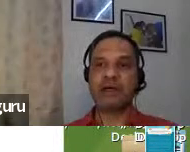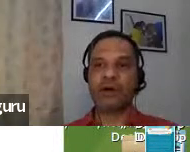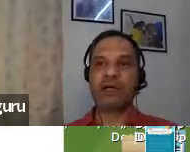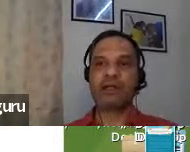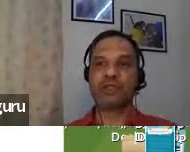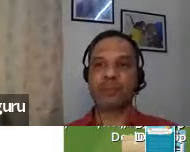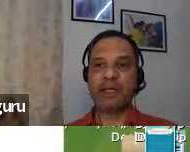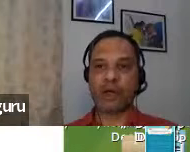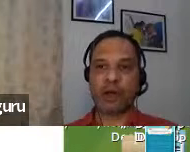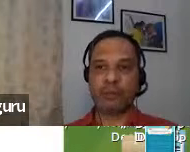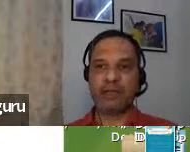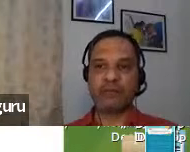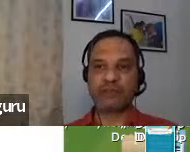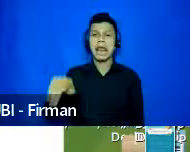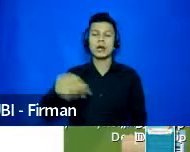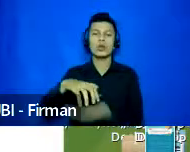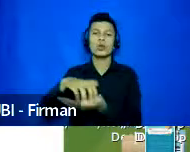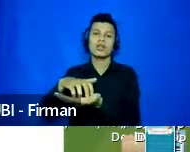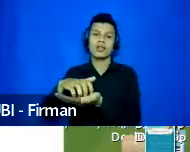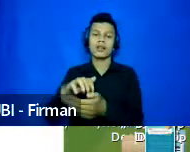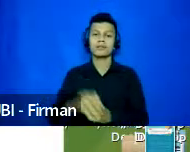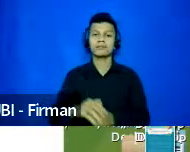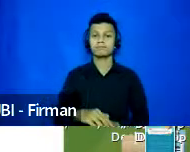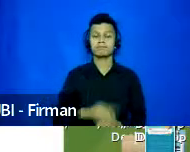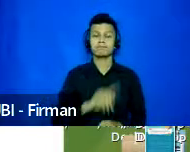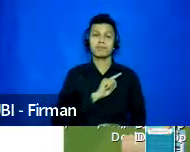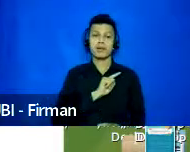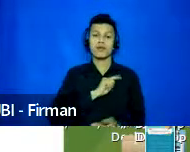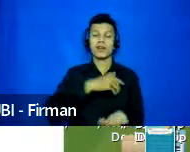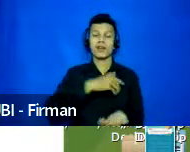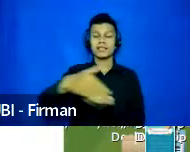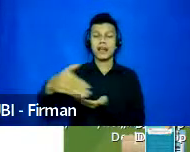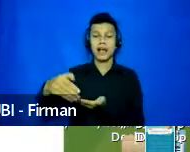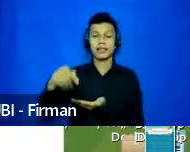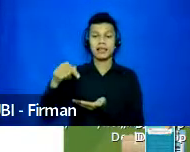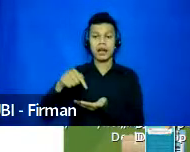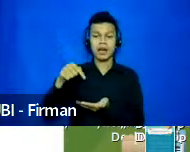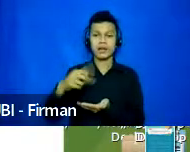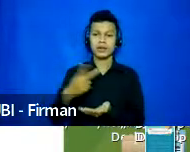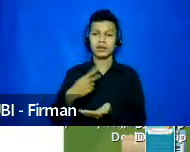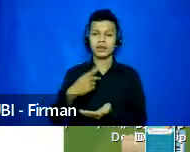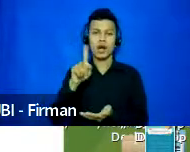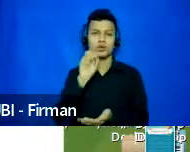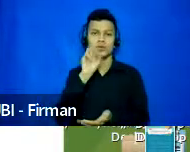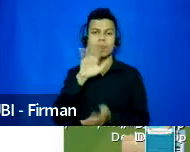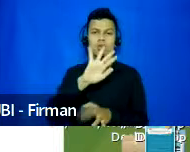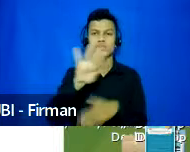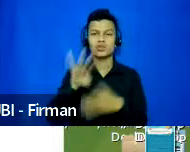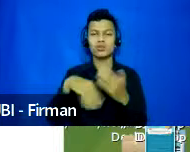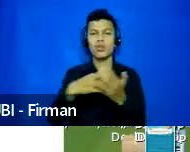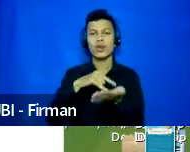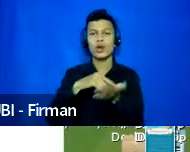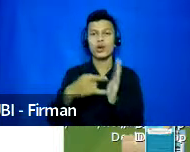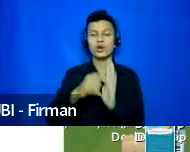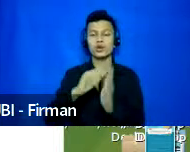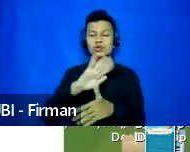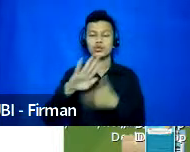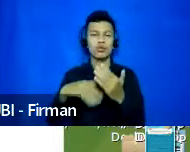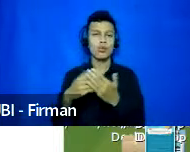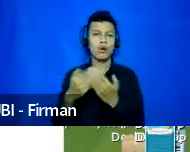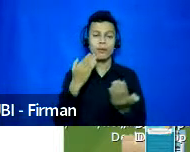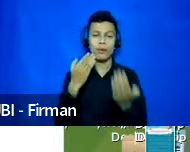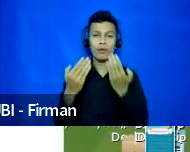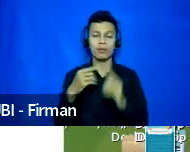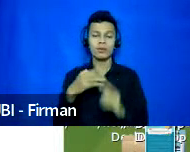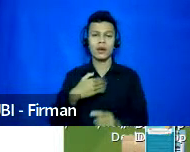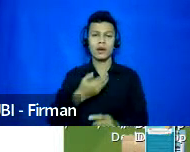therefore data privacy word should be dropped. And we should say that all technologies, all platforms, all apps, and I would really request UNICEF and all the